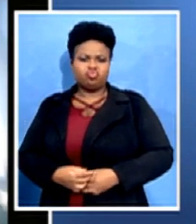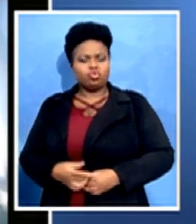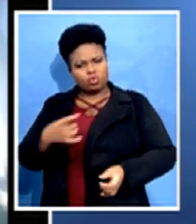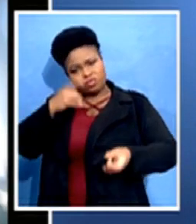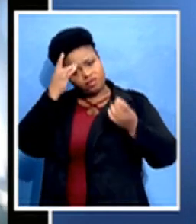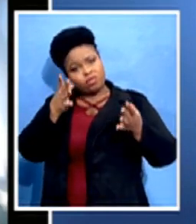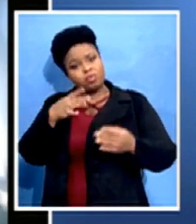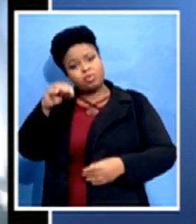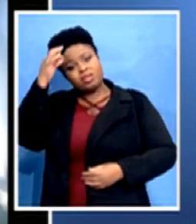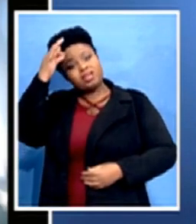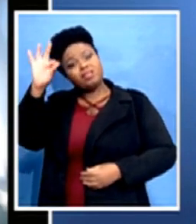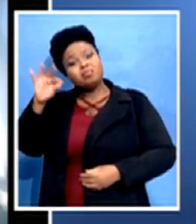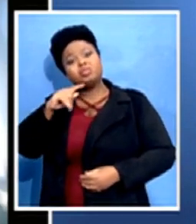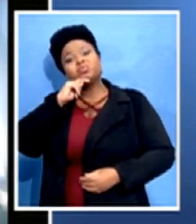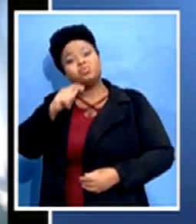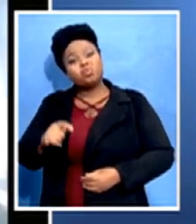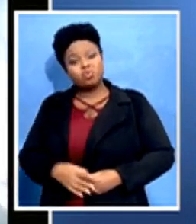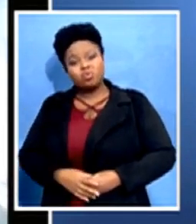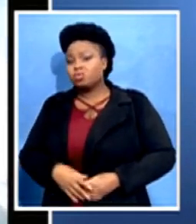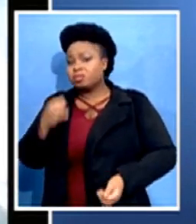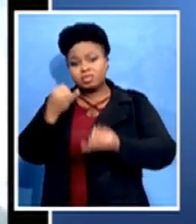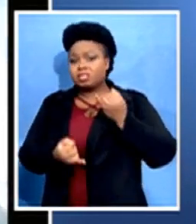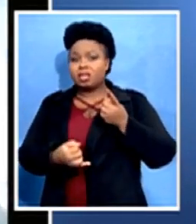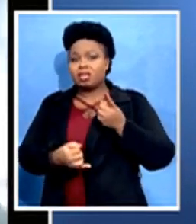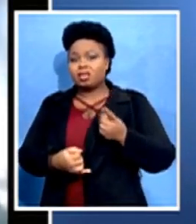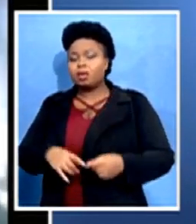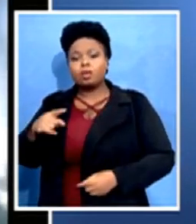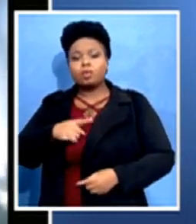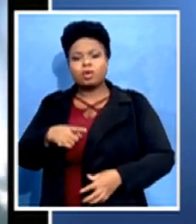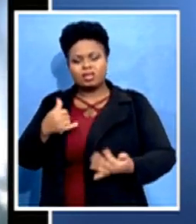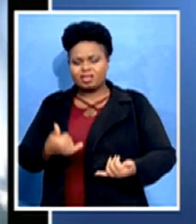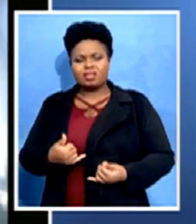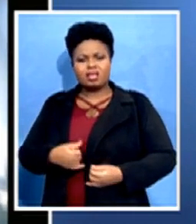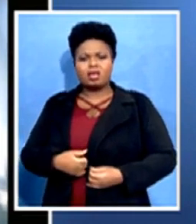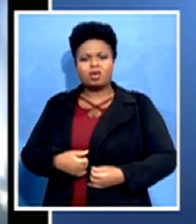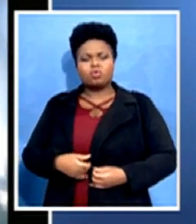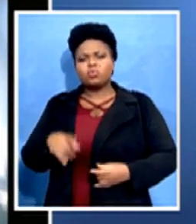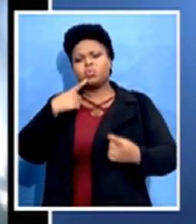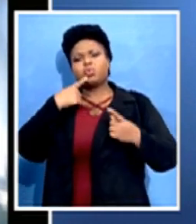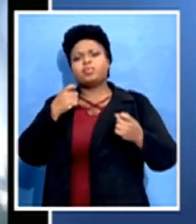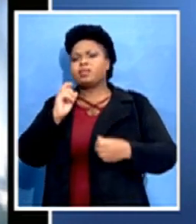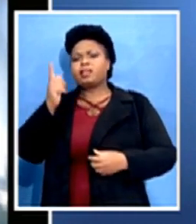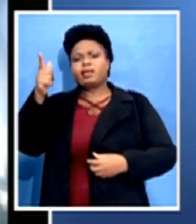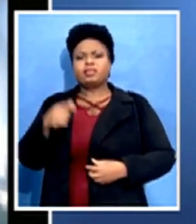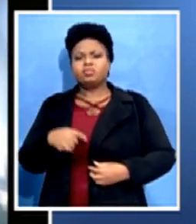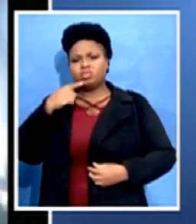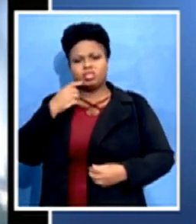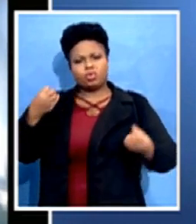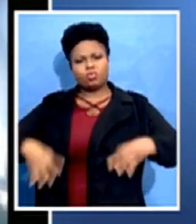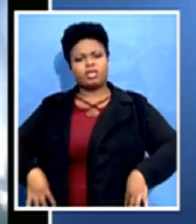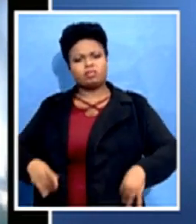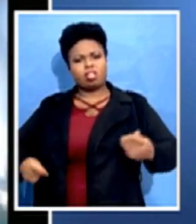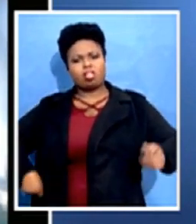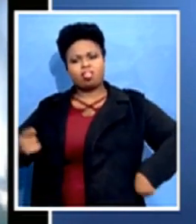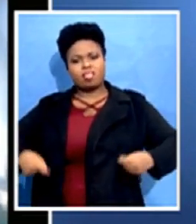big mistake where we are now going to complain later about wasteful expenditure, because you are going to have a vaccine that is going